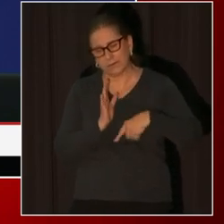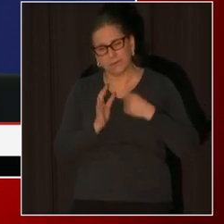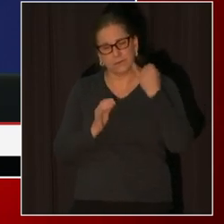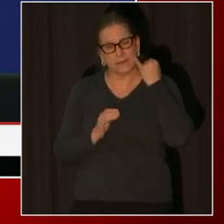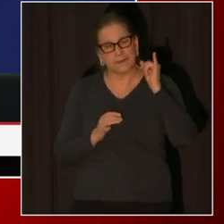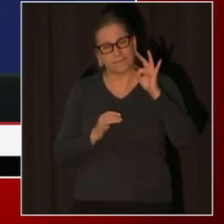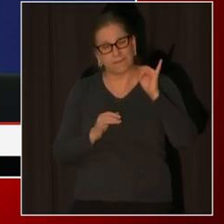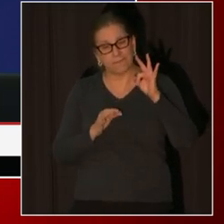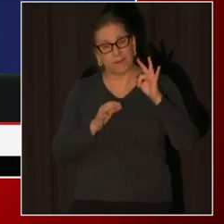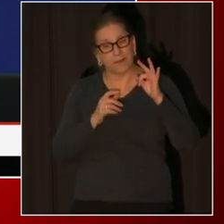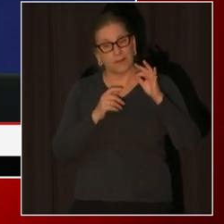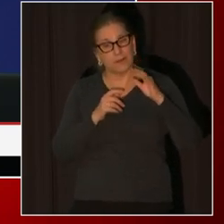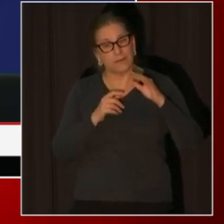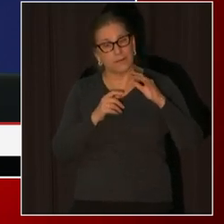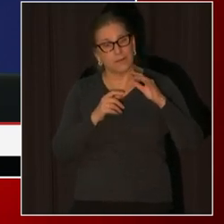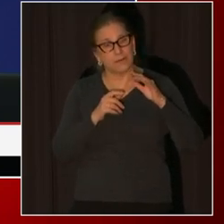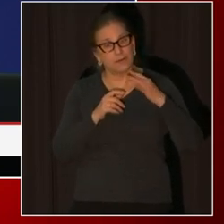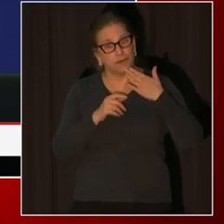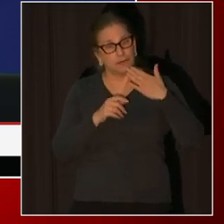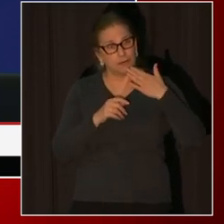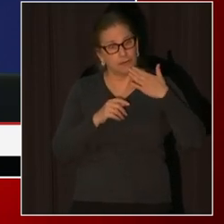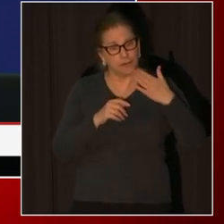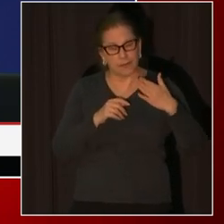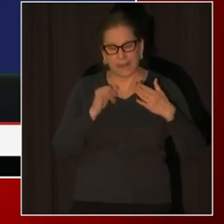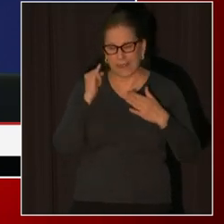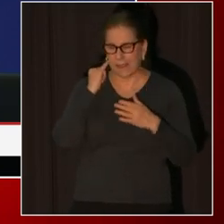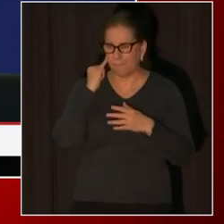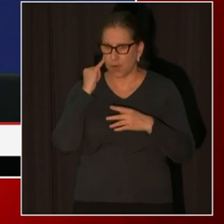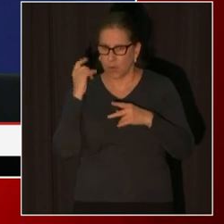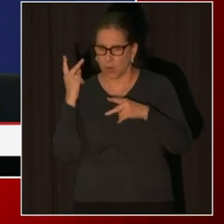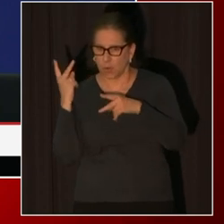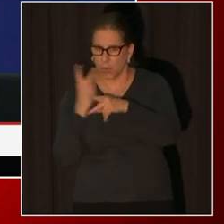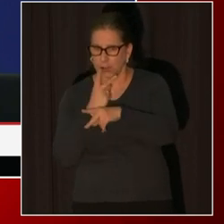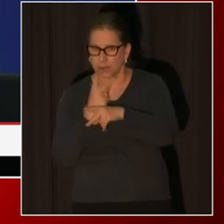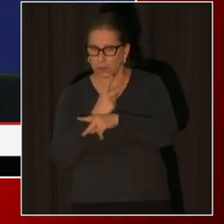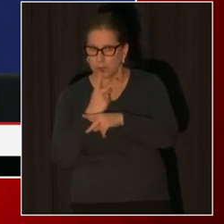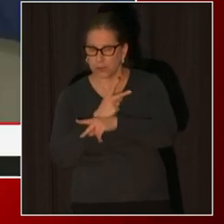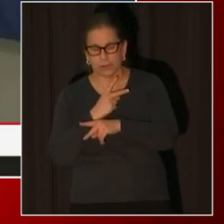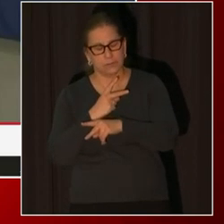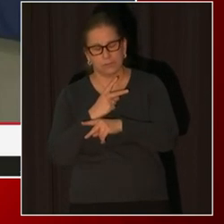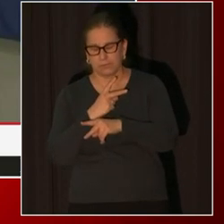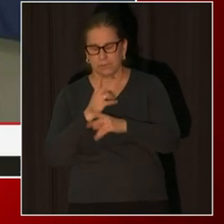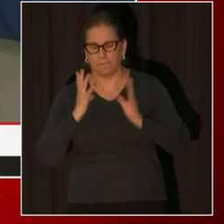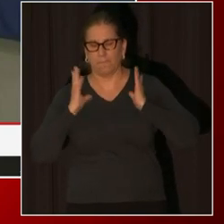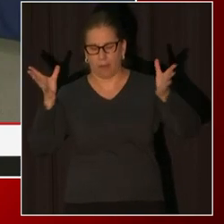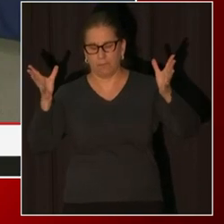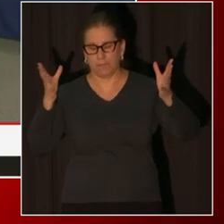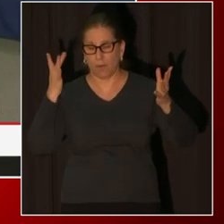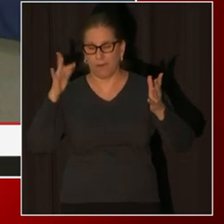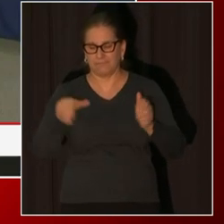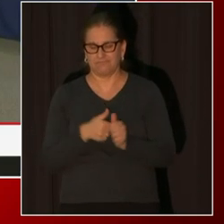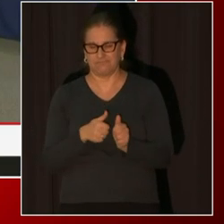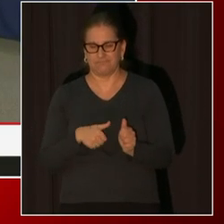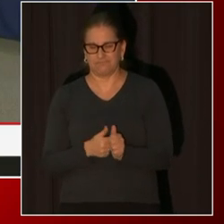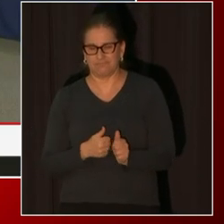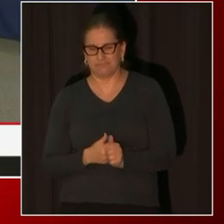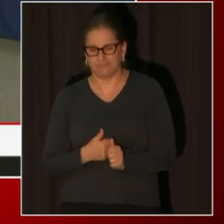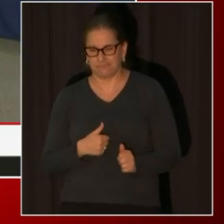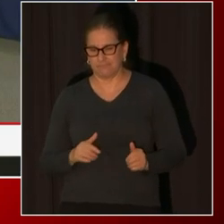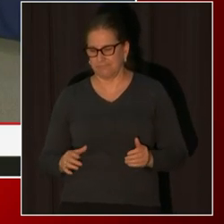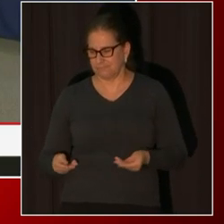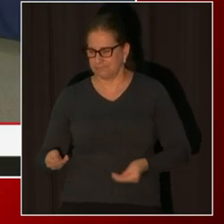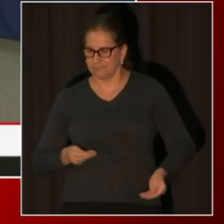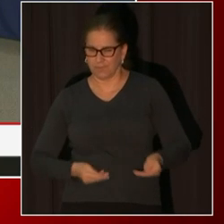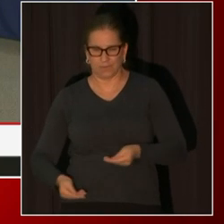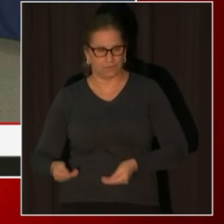do? We've thought about that too. We'll be fine. Yes, Paul. Mayor, for anybody who can answer this, on page 18 it